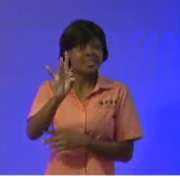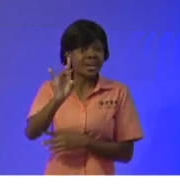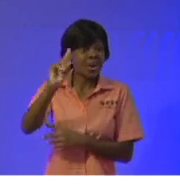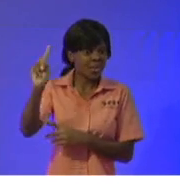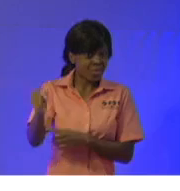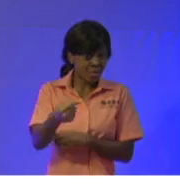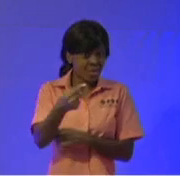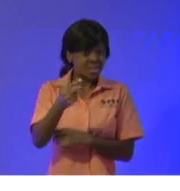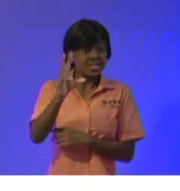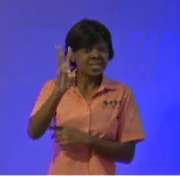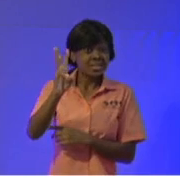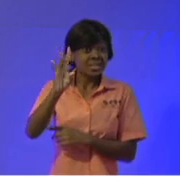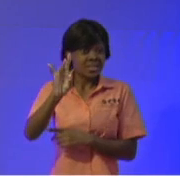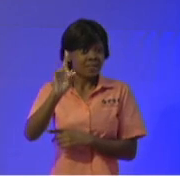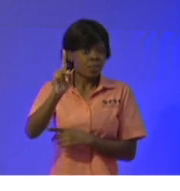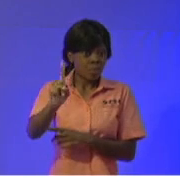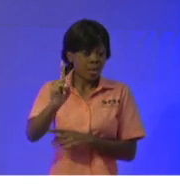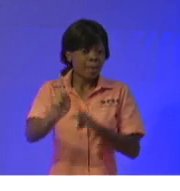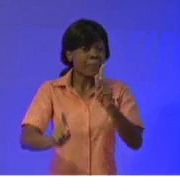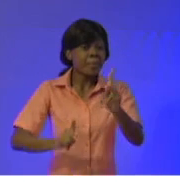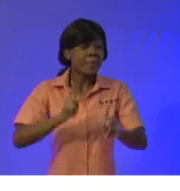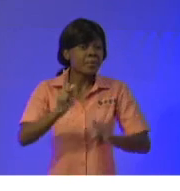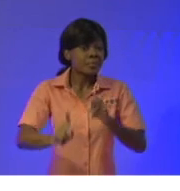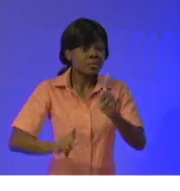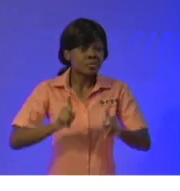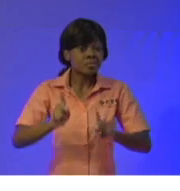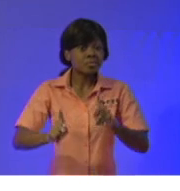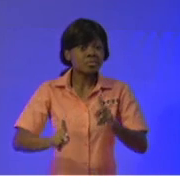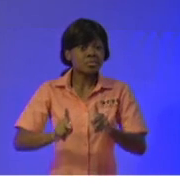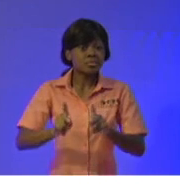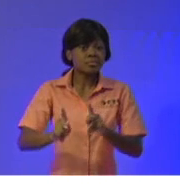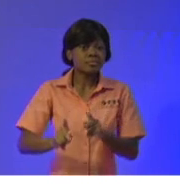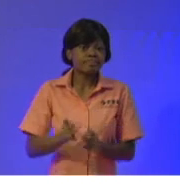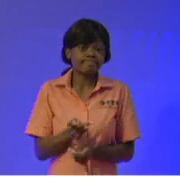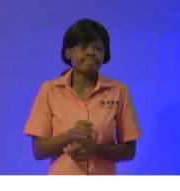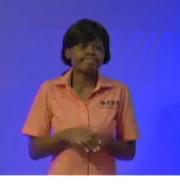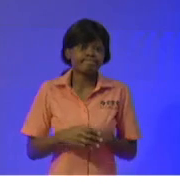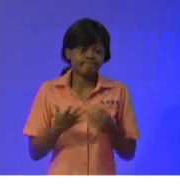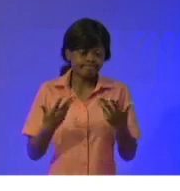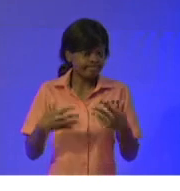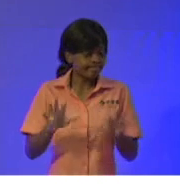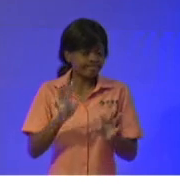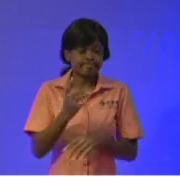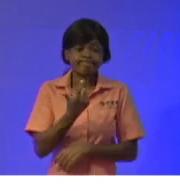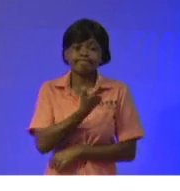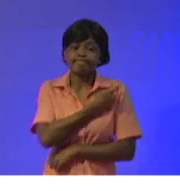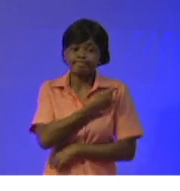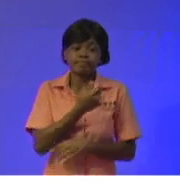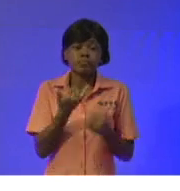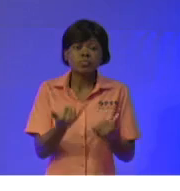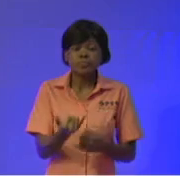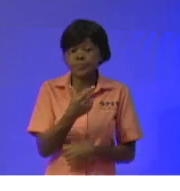648,391. And with respect to the distribution of the additional primary doses, there have been